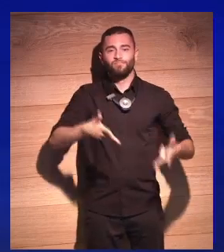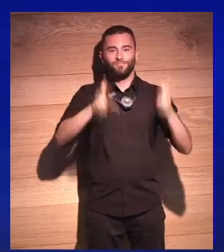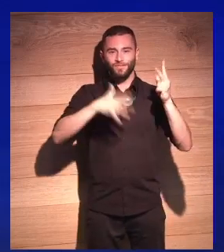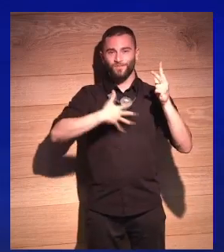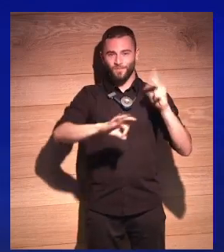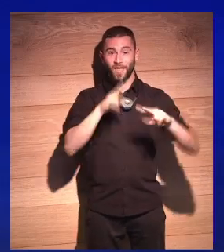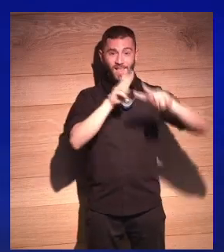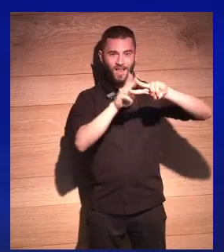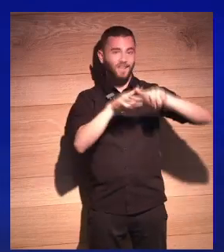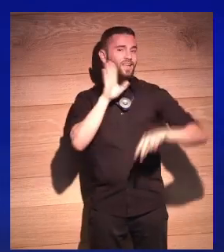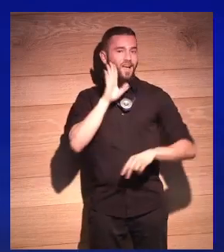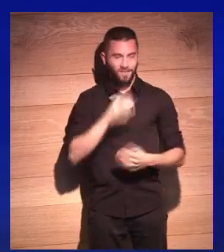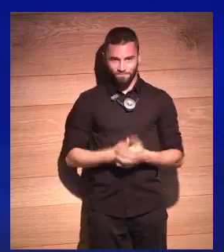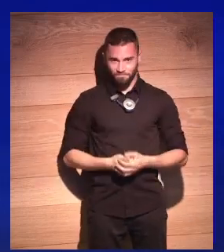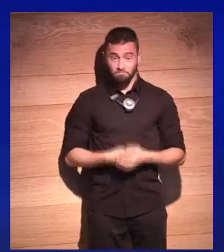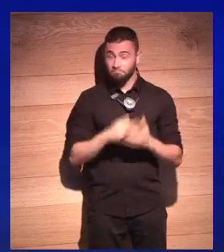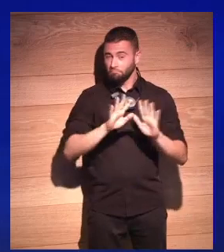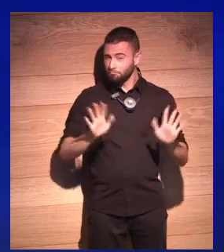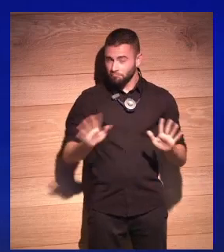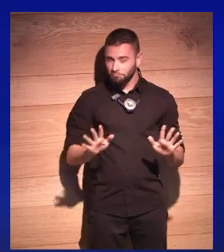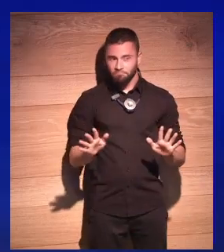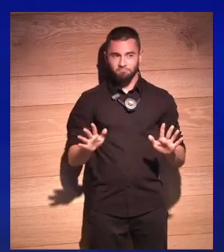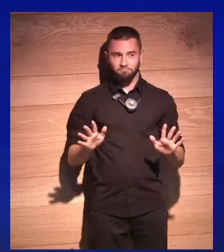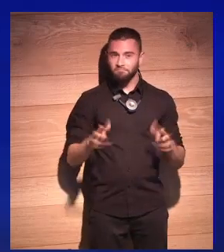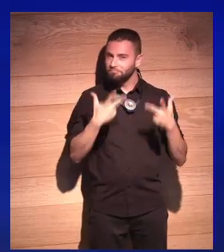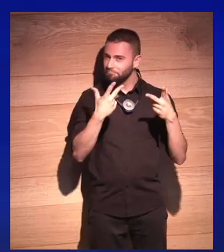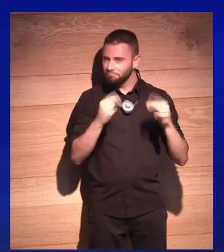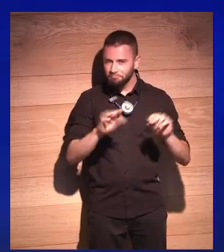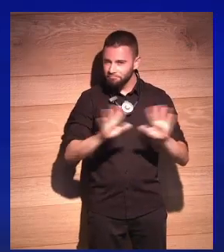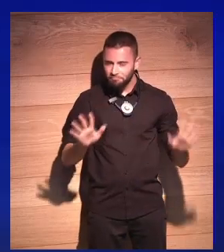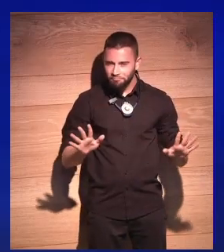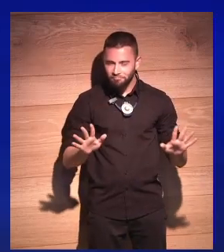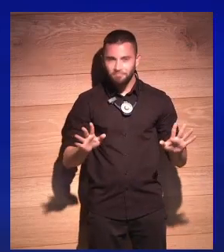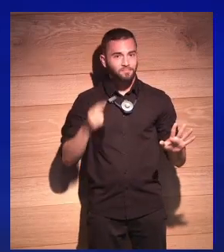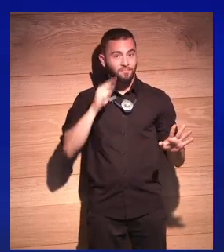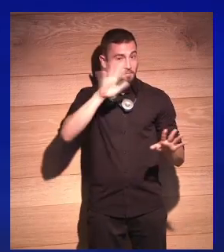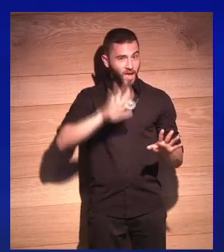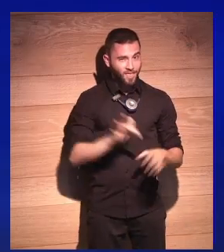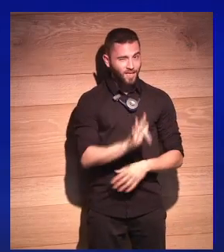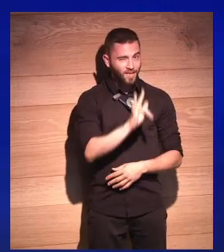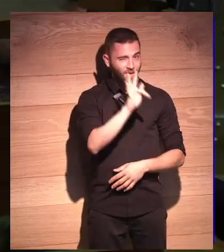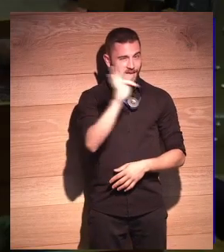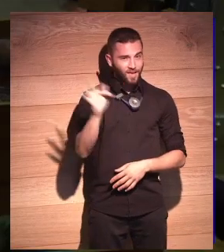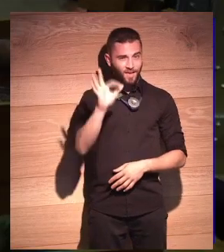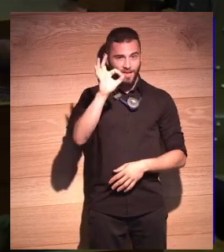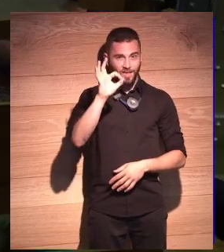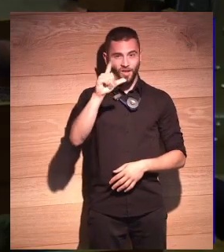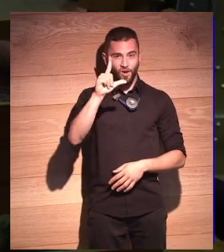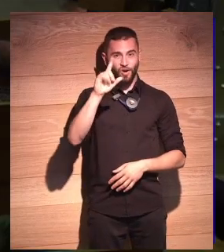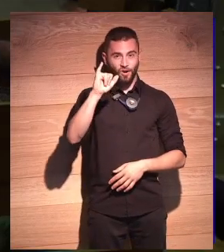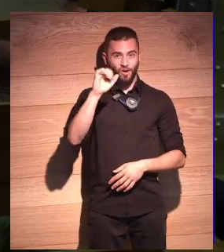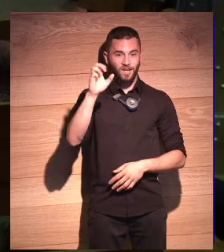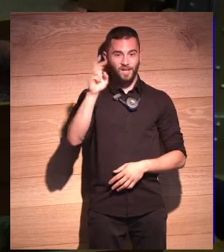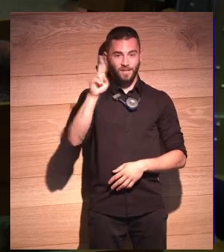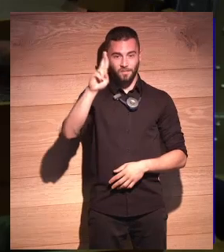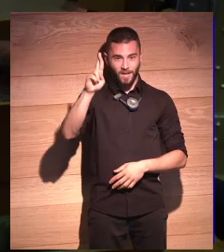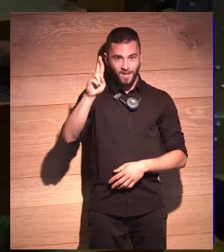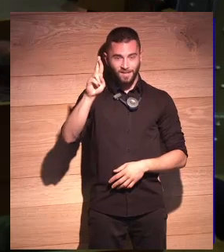media, through this hashtag. And I believe that this is all for me, and now is